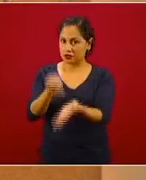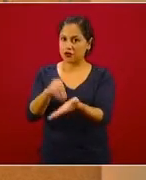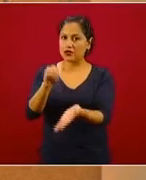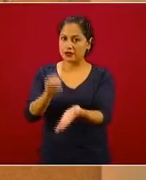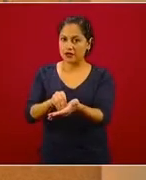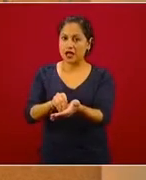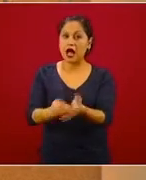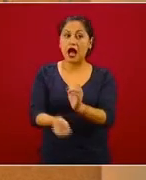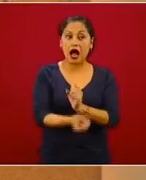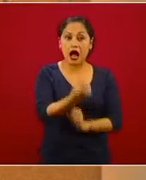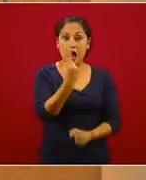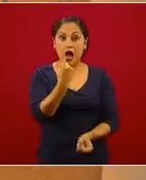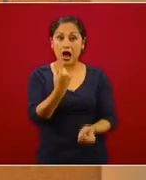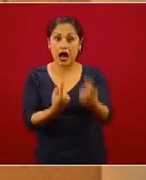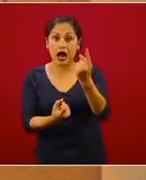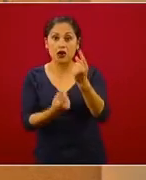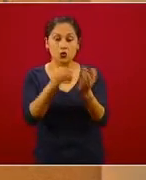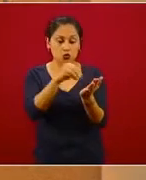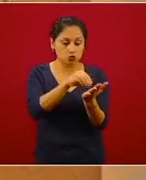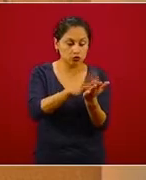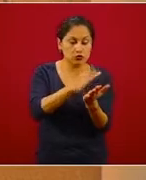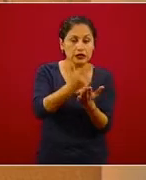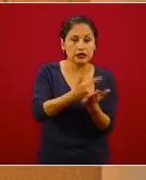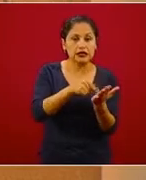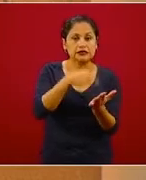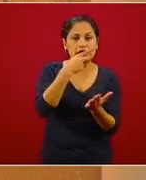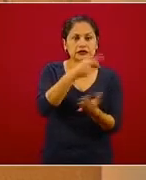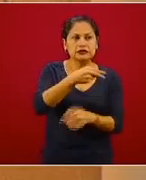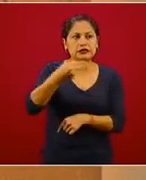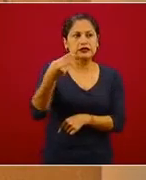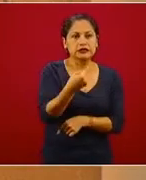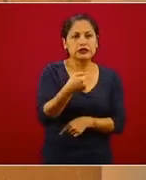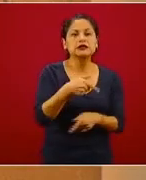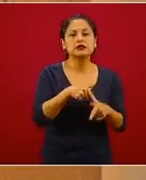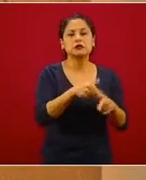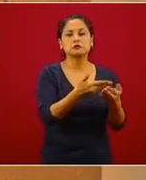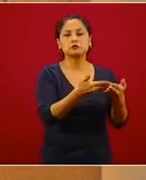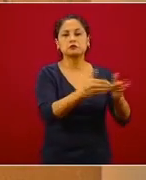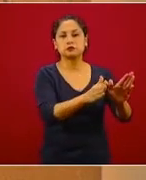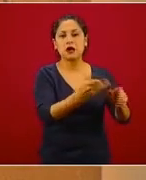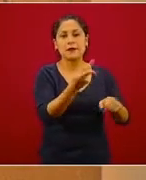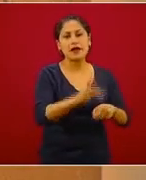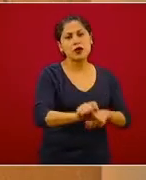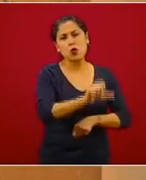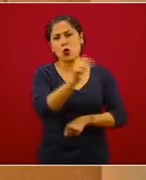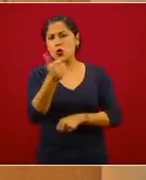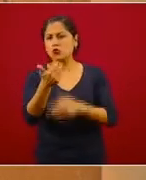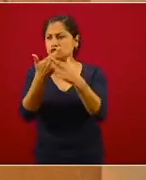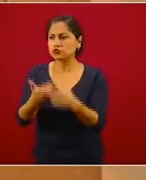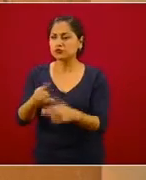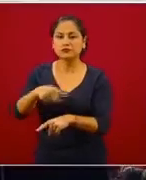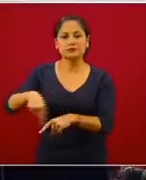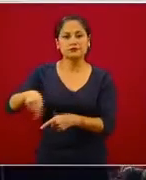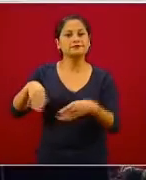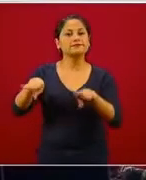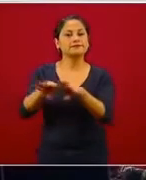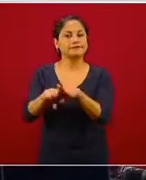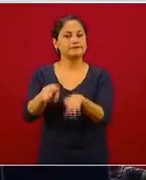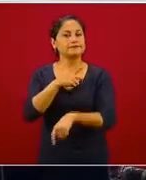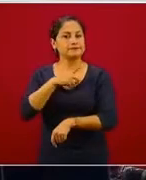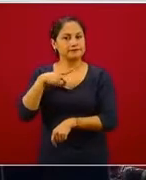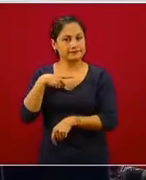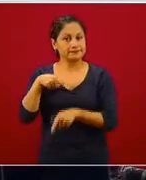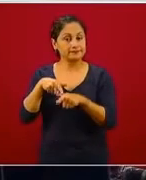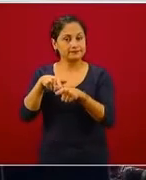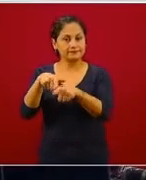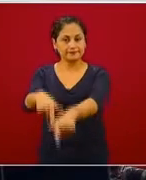Any areas that are considered essential, they continue to work. Everyone else who does jobs that are not essential